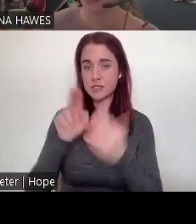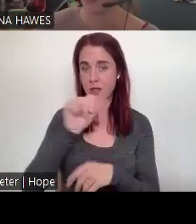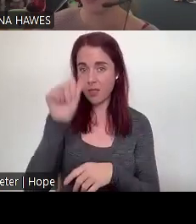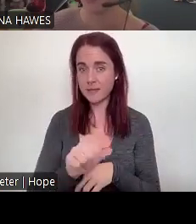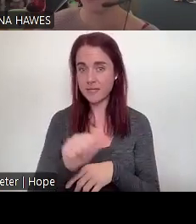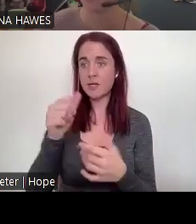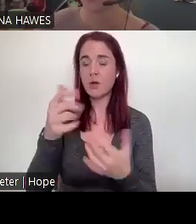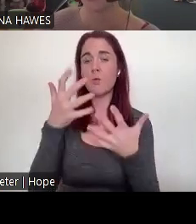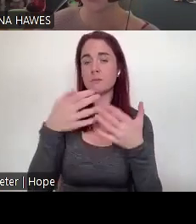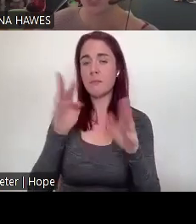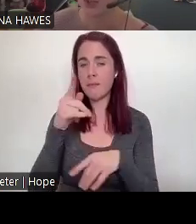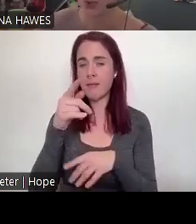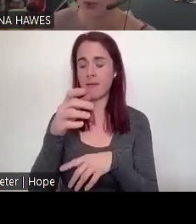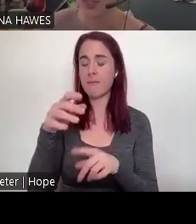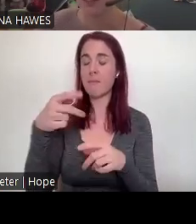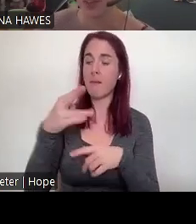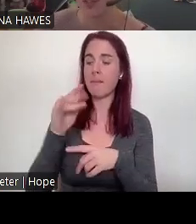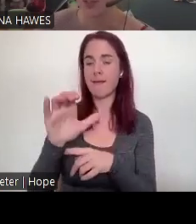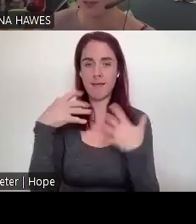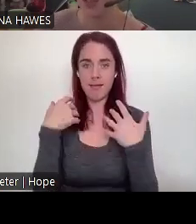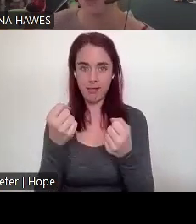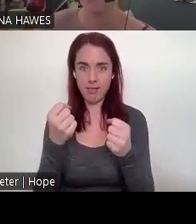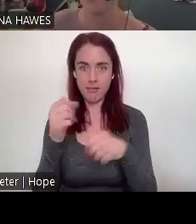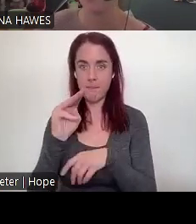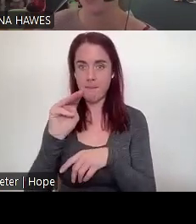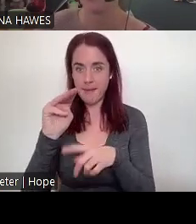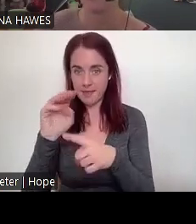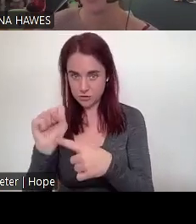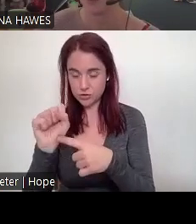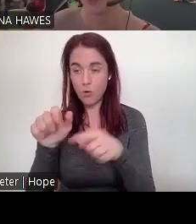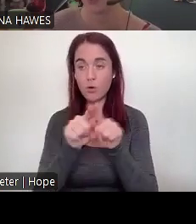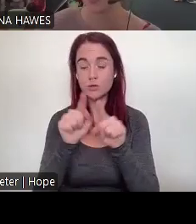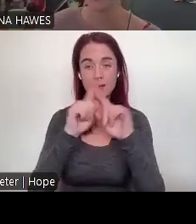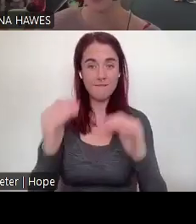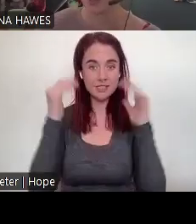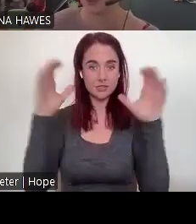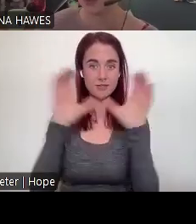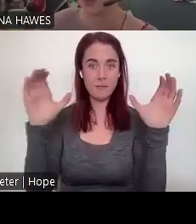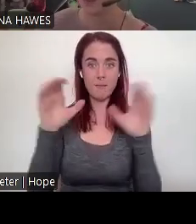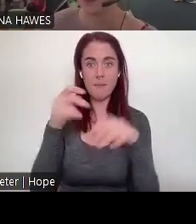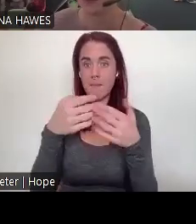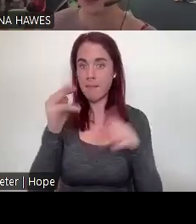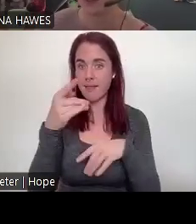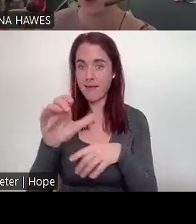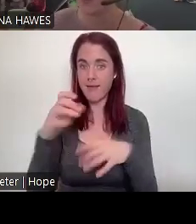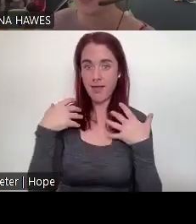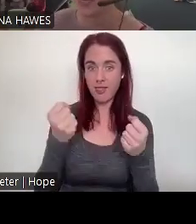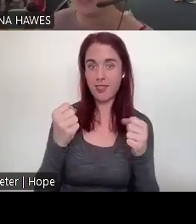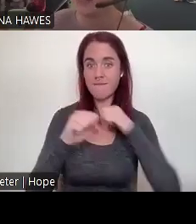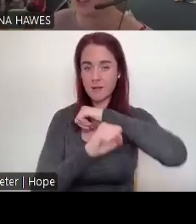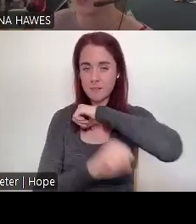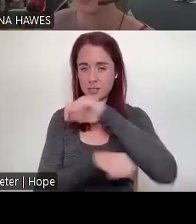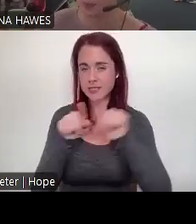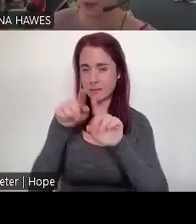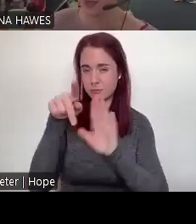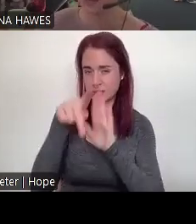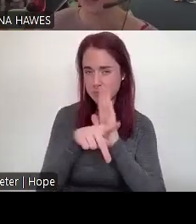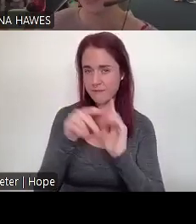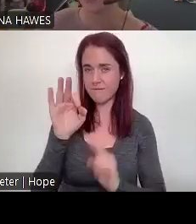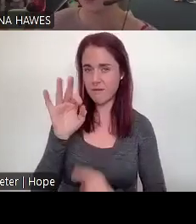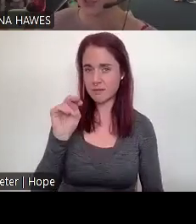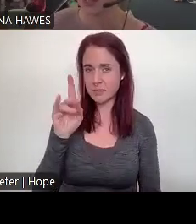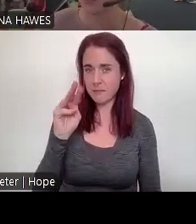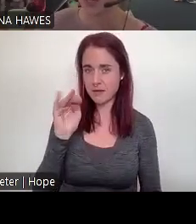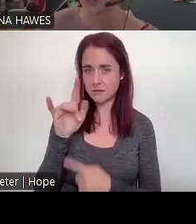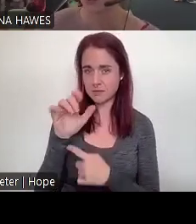of Public Health. She also holds an advanced certificate in public health fundamentals and principles. With 8 years of experience